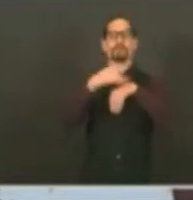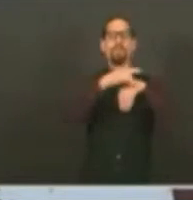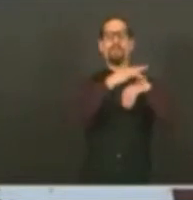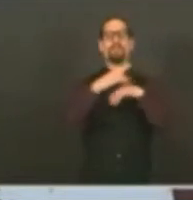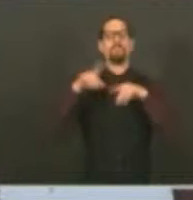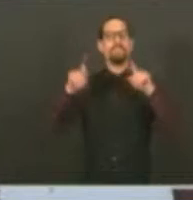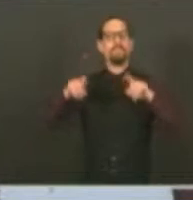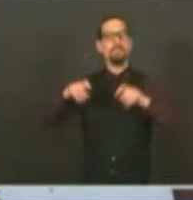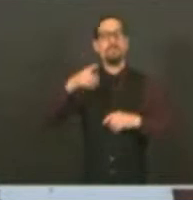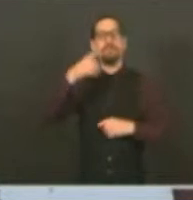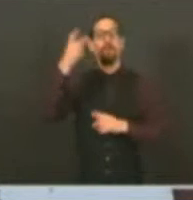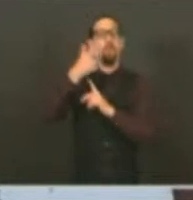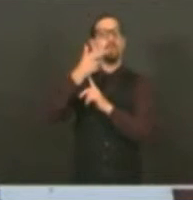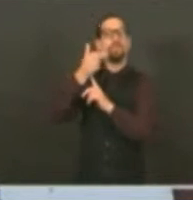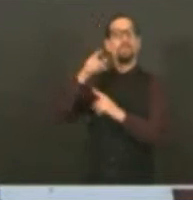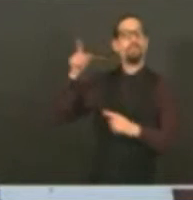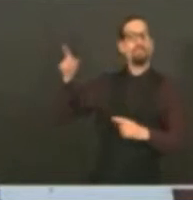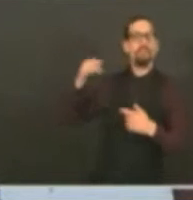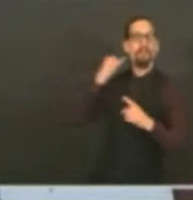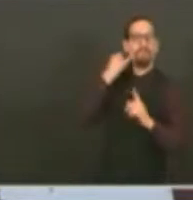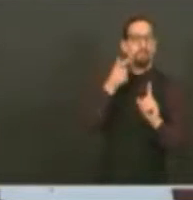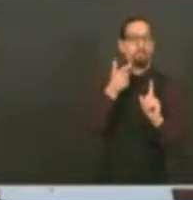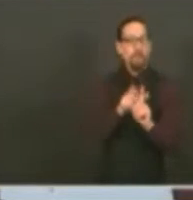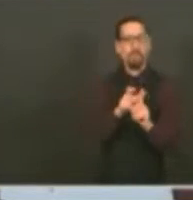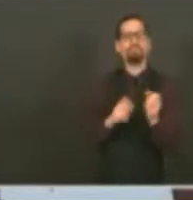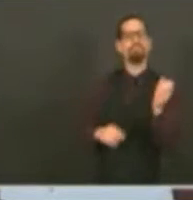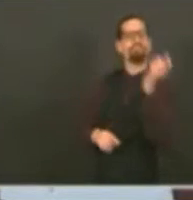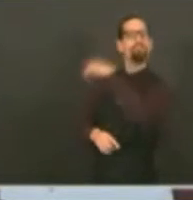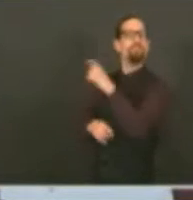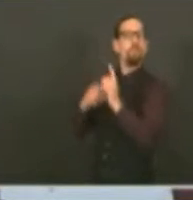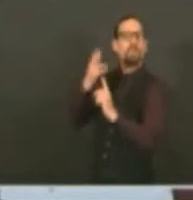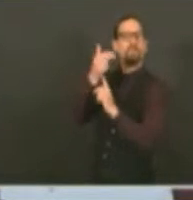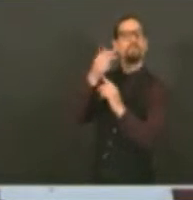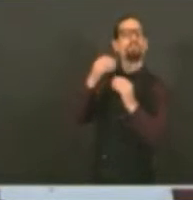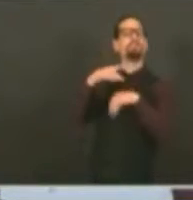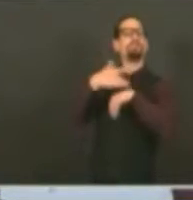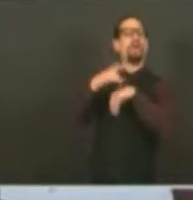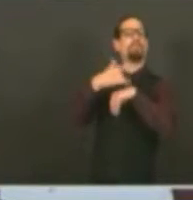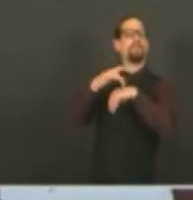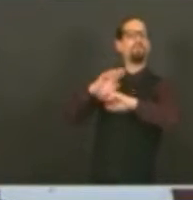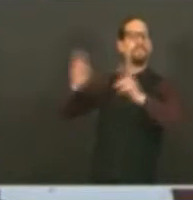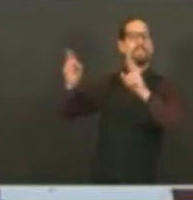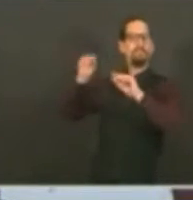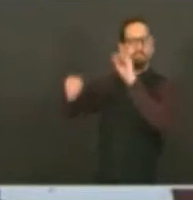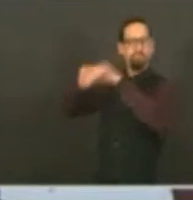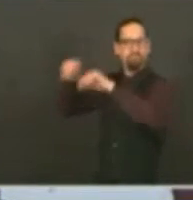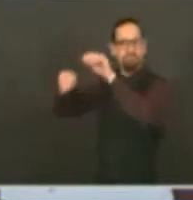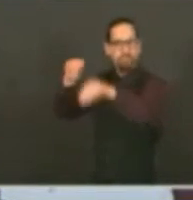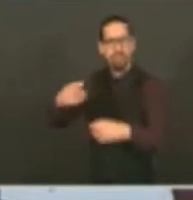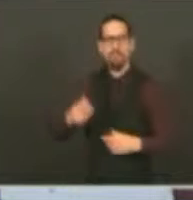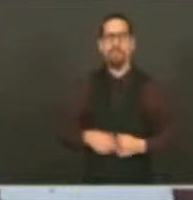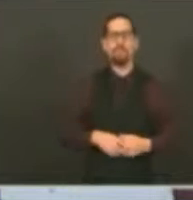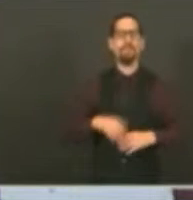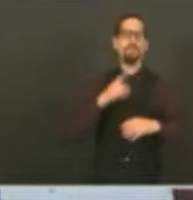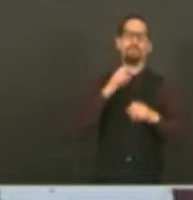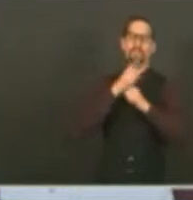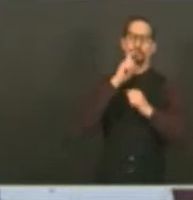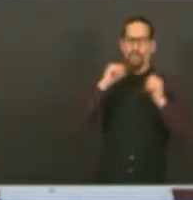to isolate safely in those communities. So it's a combination of the